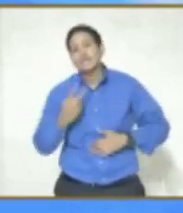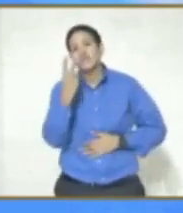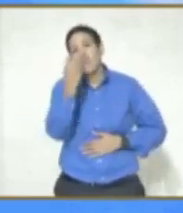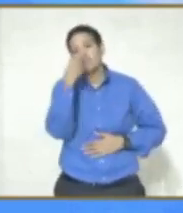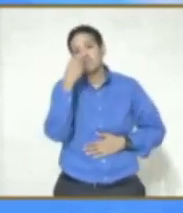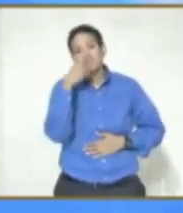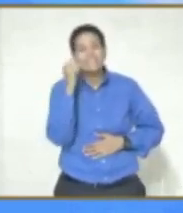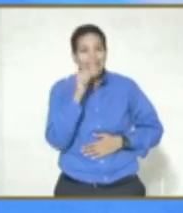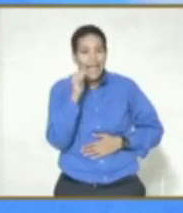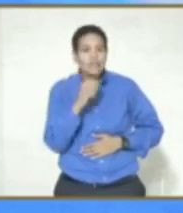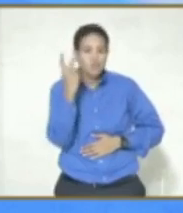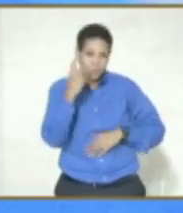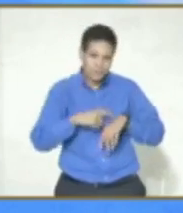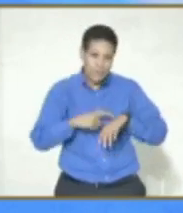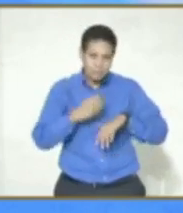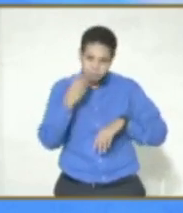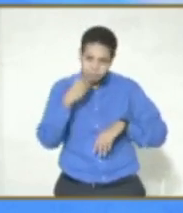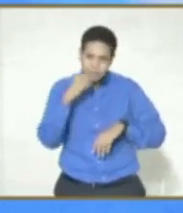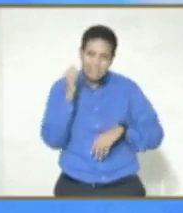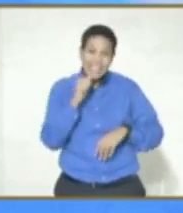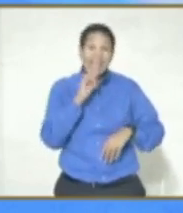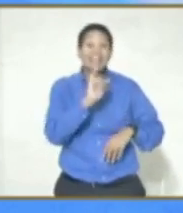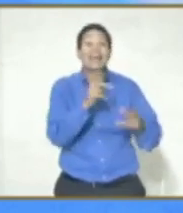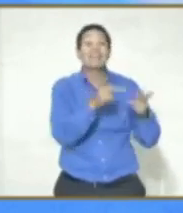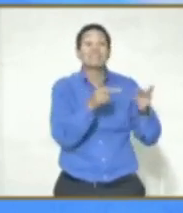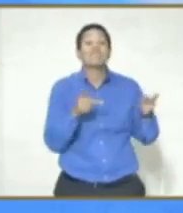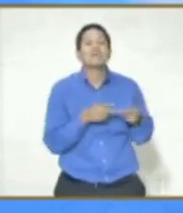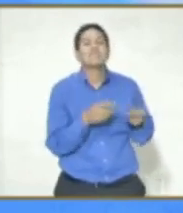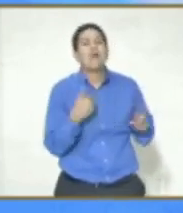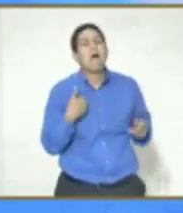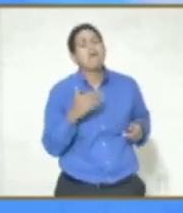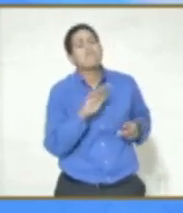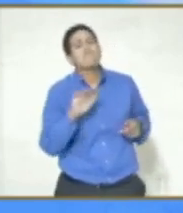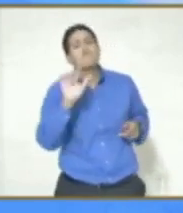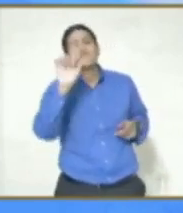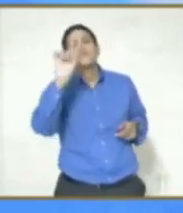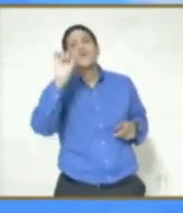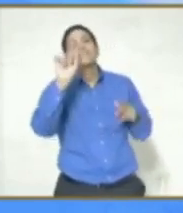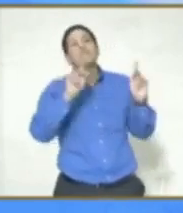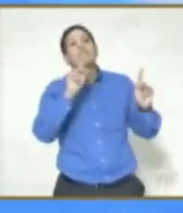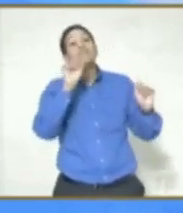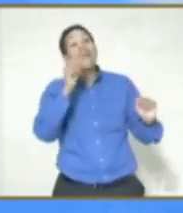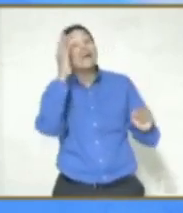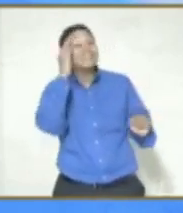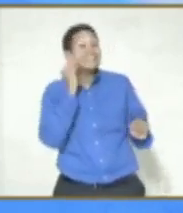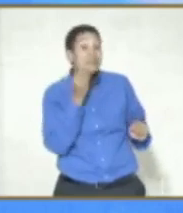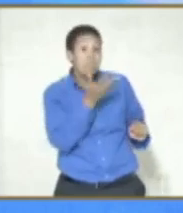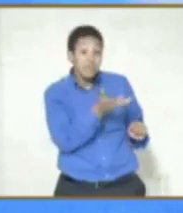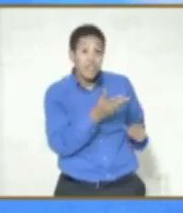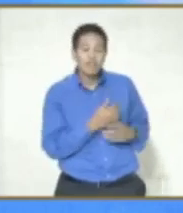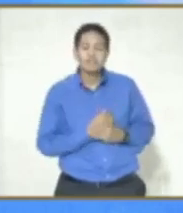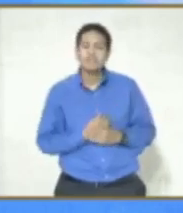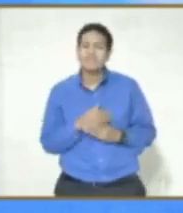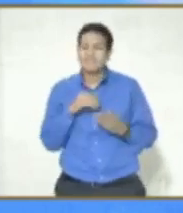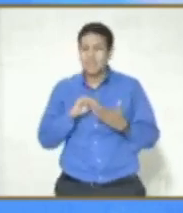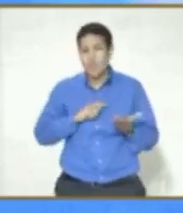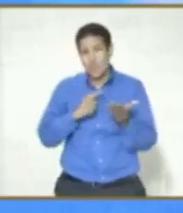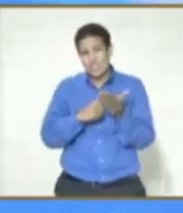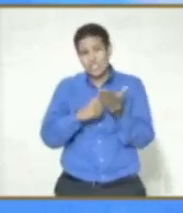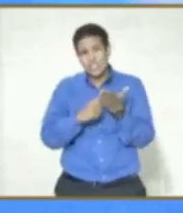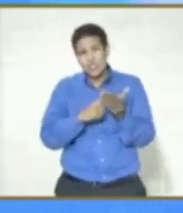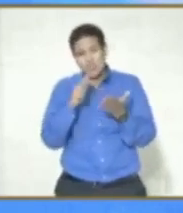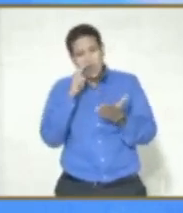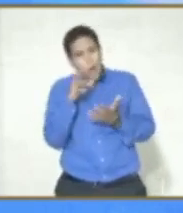day. And that facility holds, or 20 persons can sleep. In our discussion, we're looking at putting up a